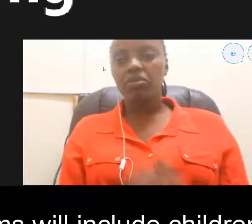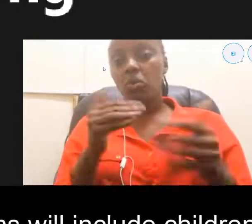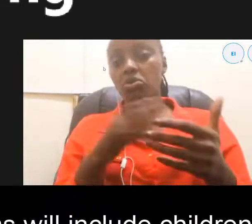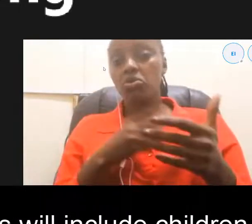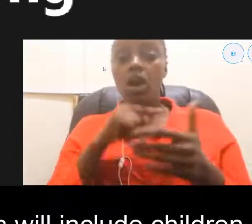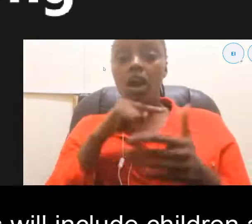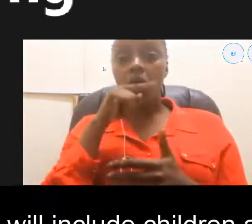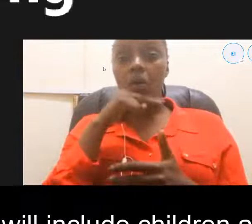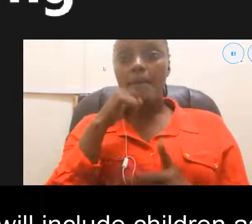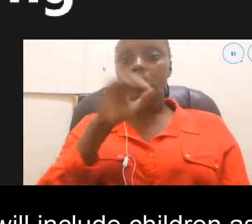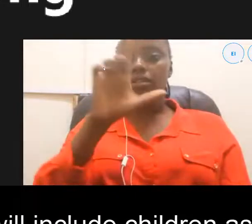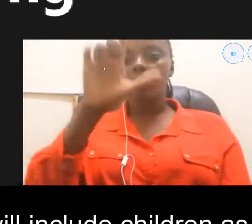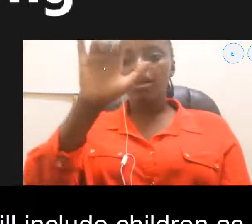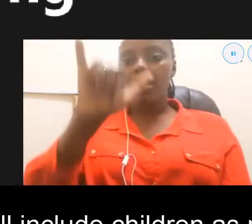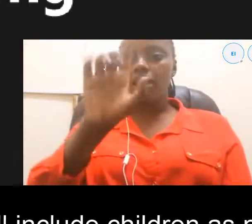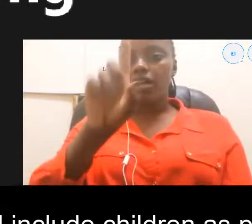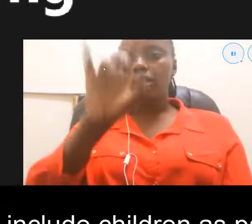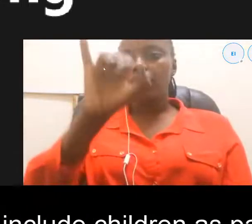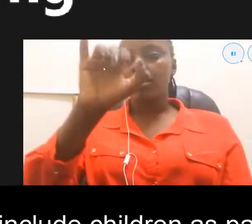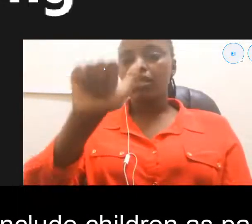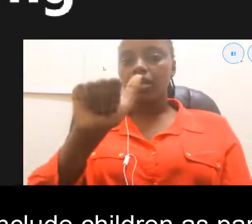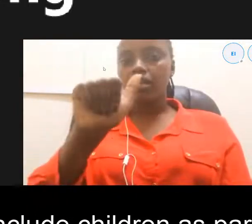Lydia?